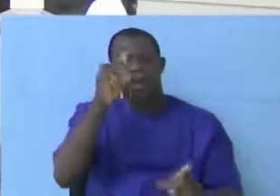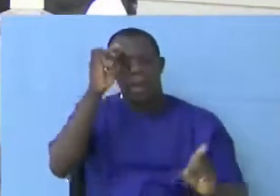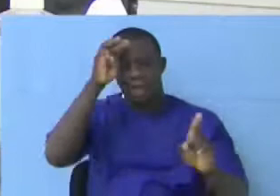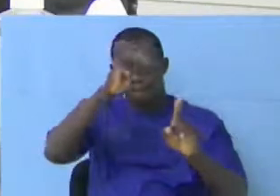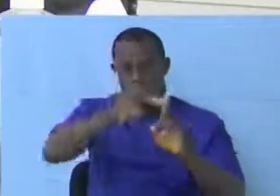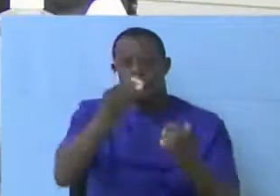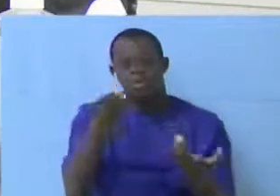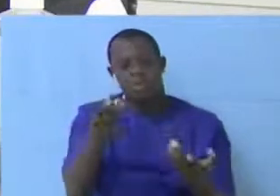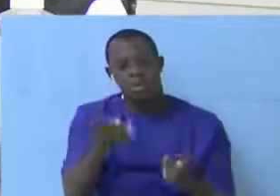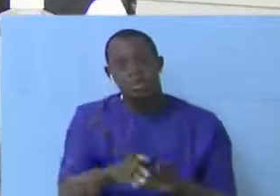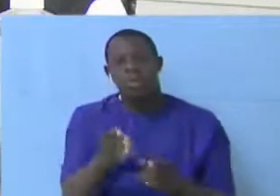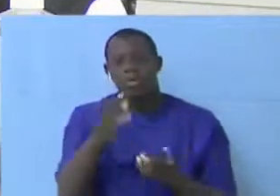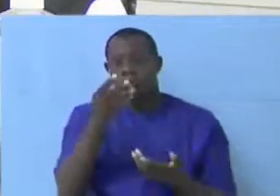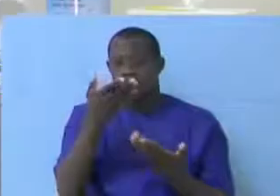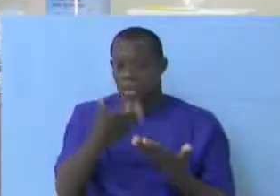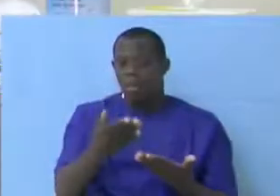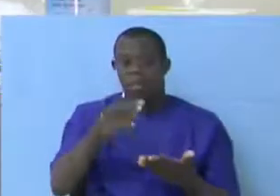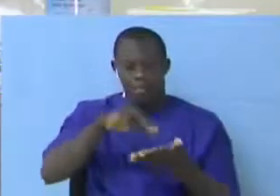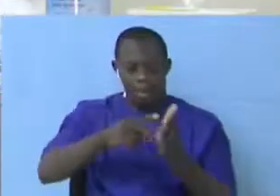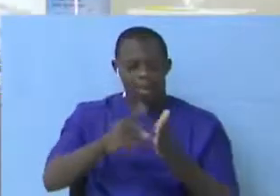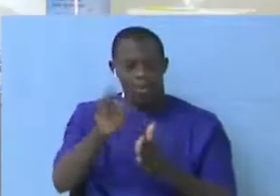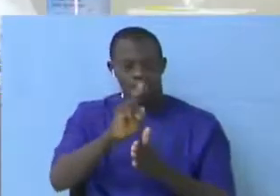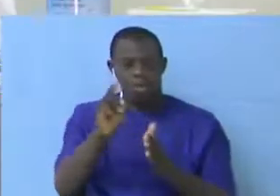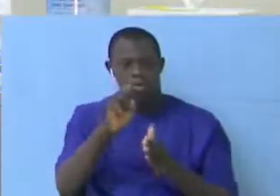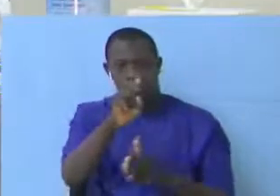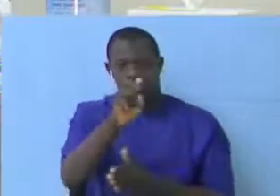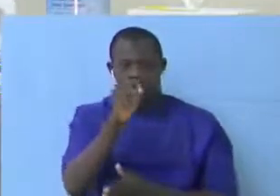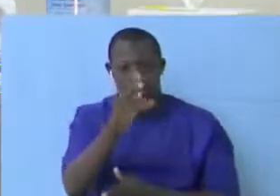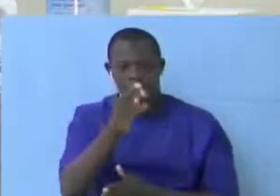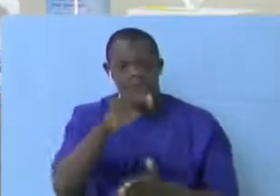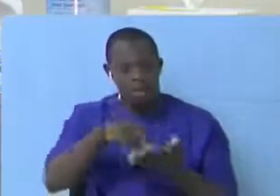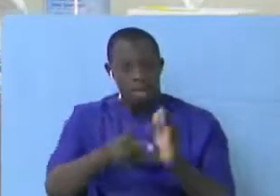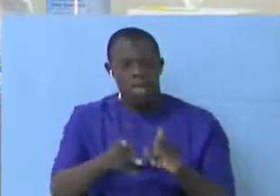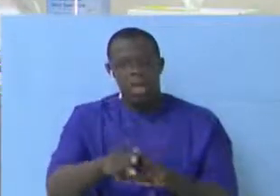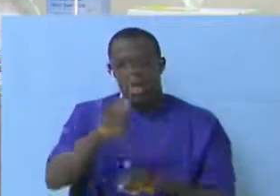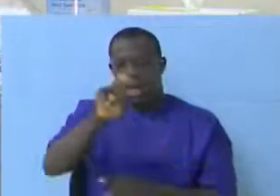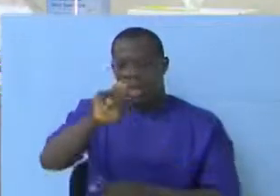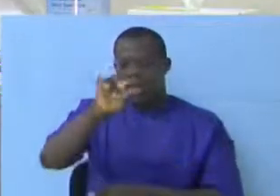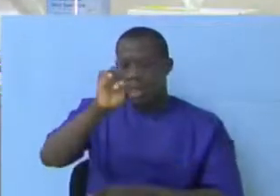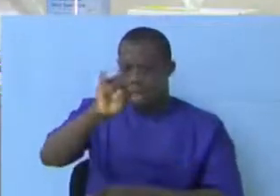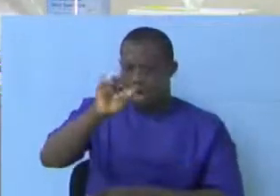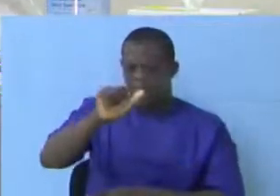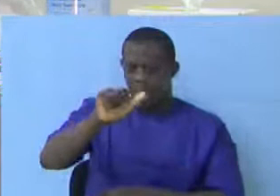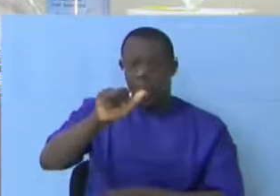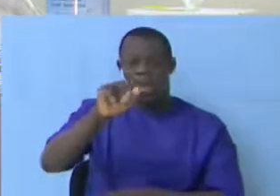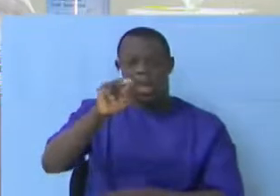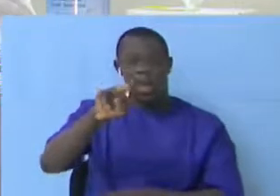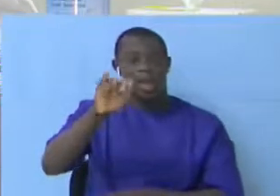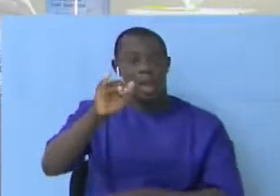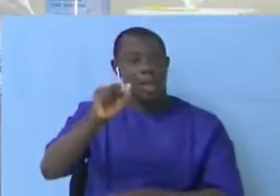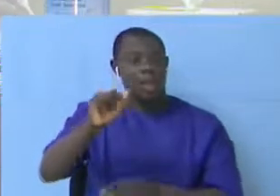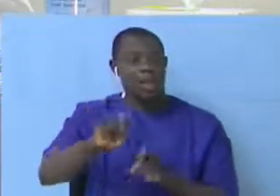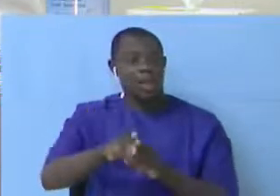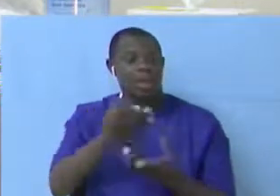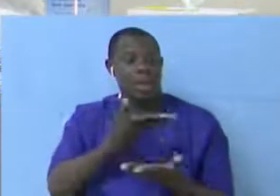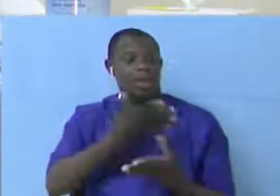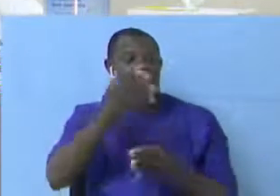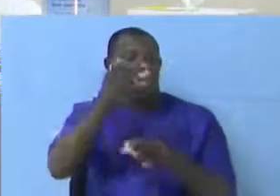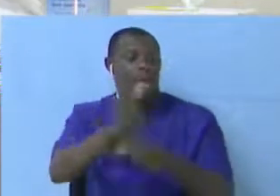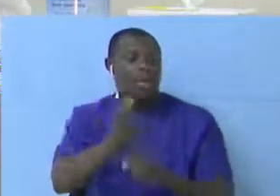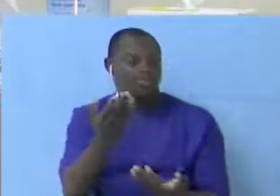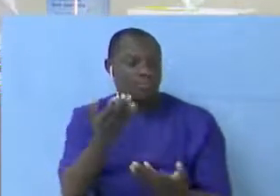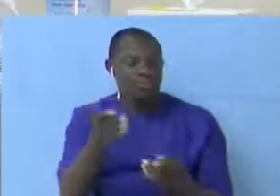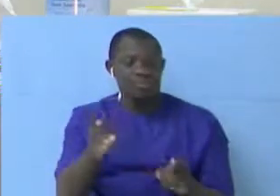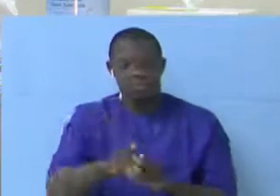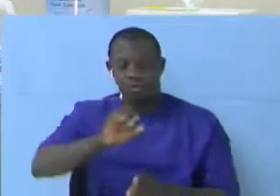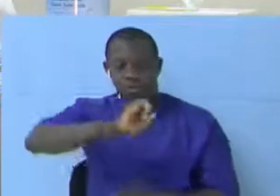So in essence, from what you said, there was NIA complicity in the activities of the junglers at the